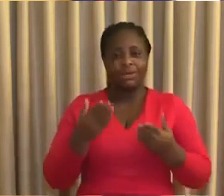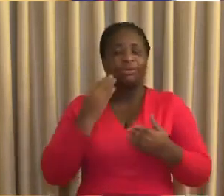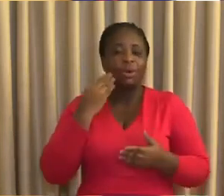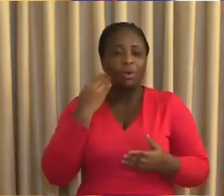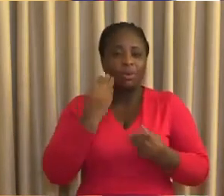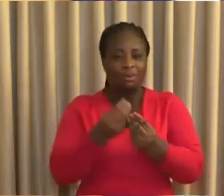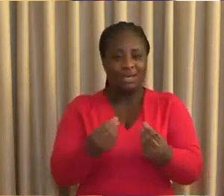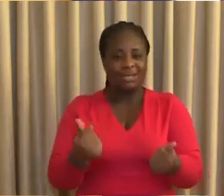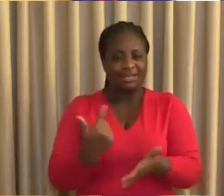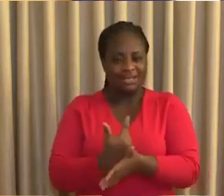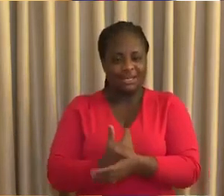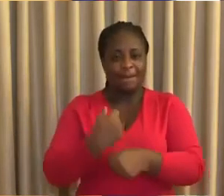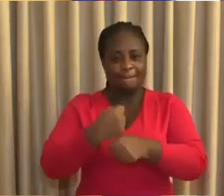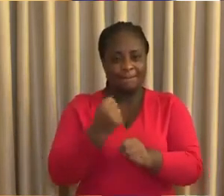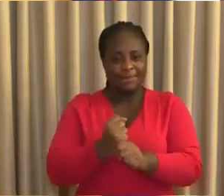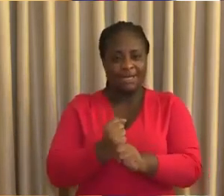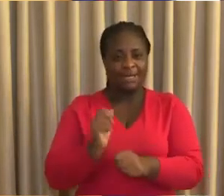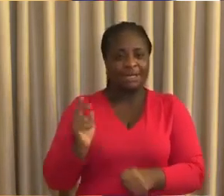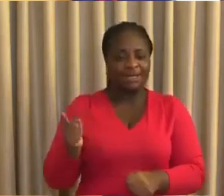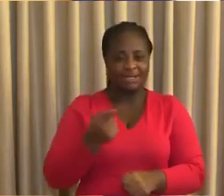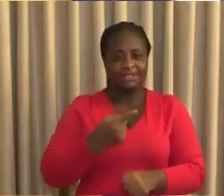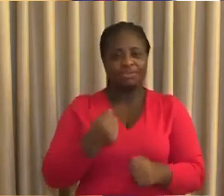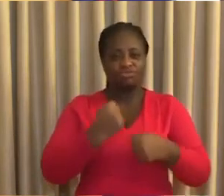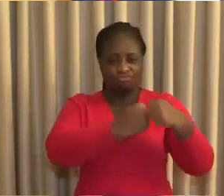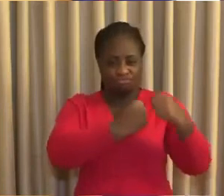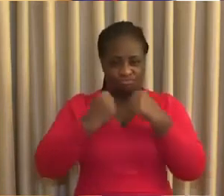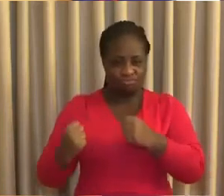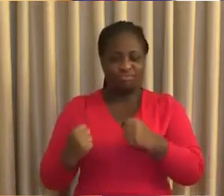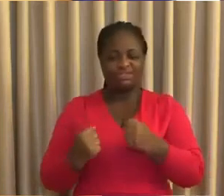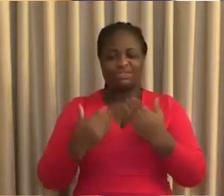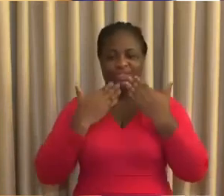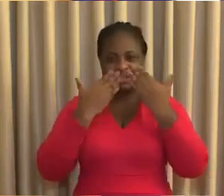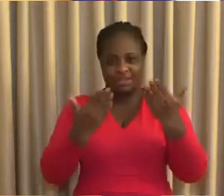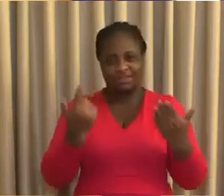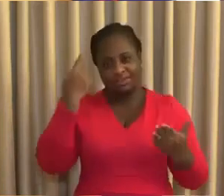make her great and strong. I thank you for your attention. Good night.